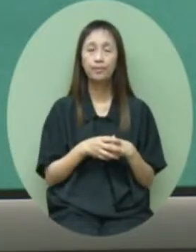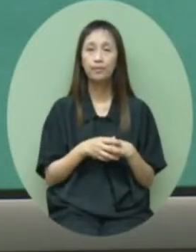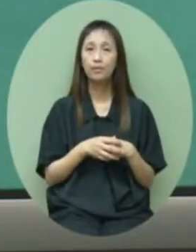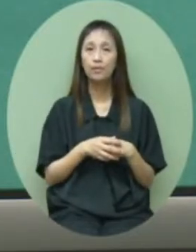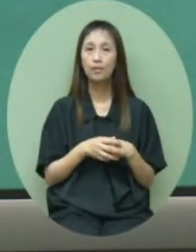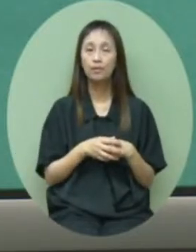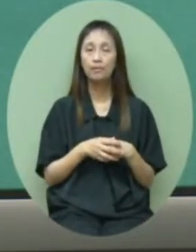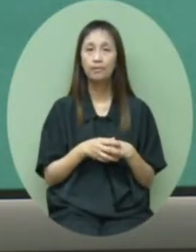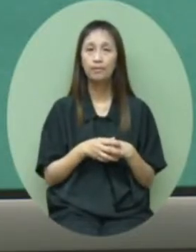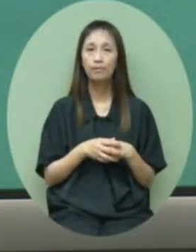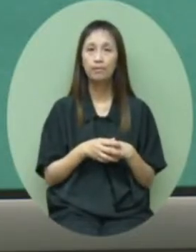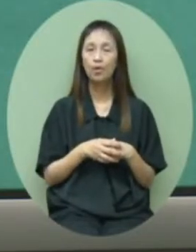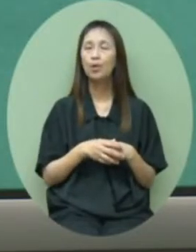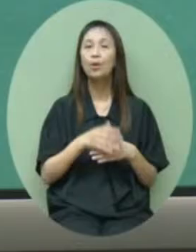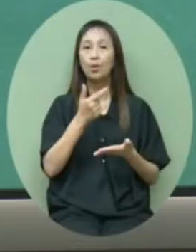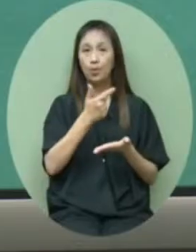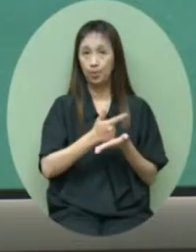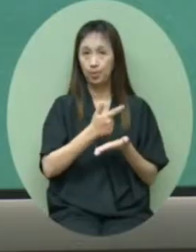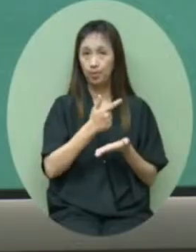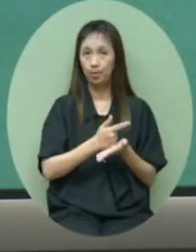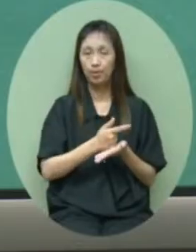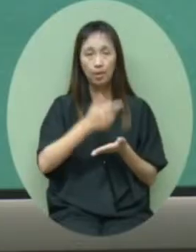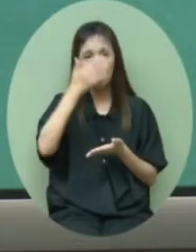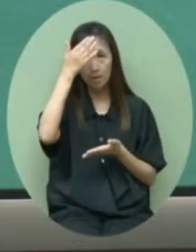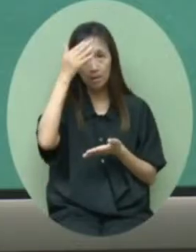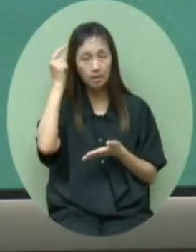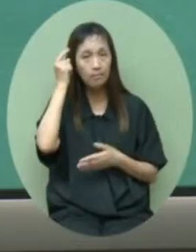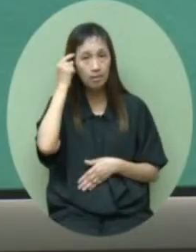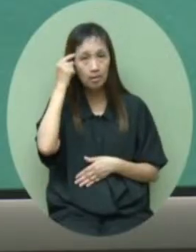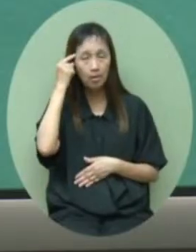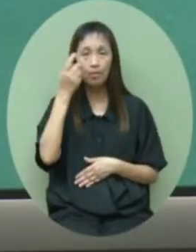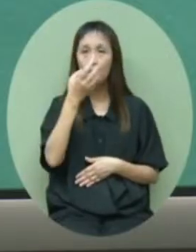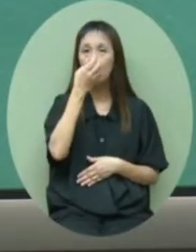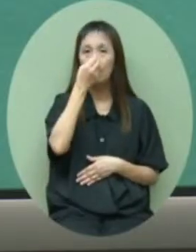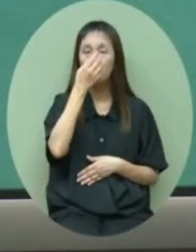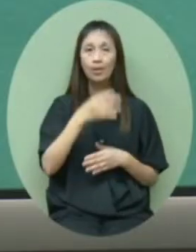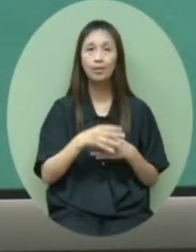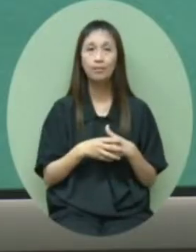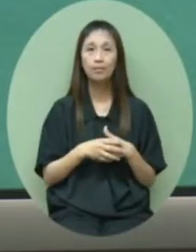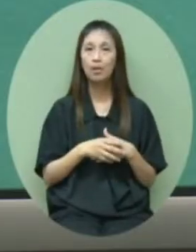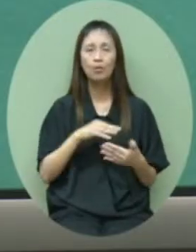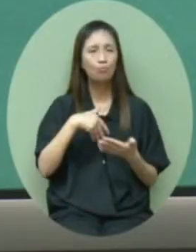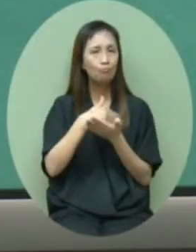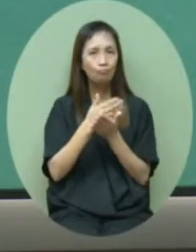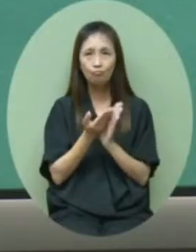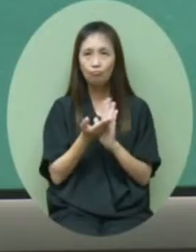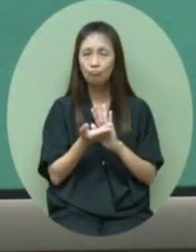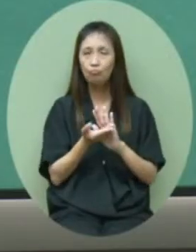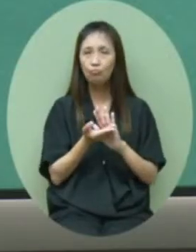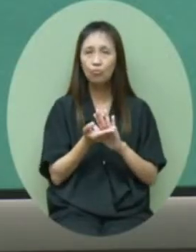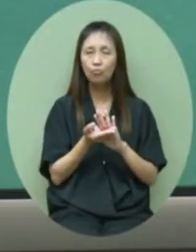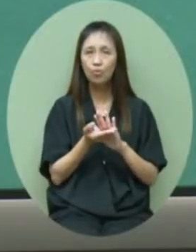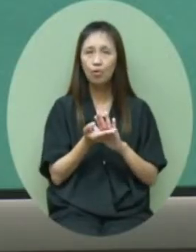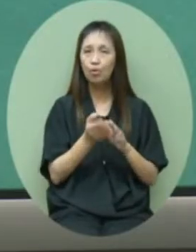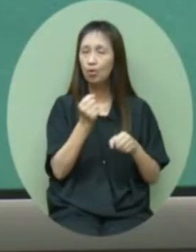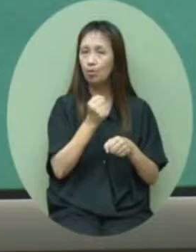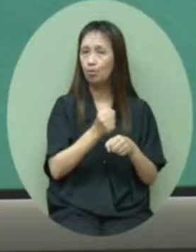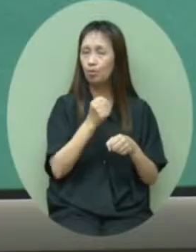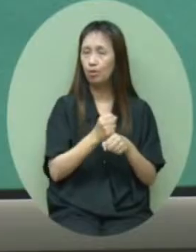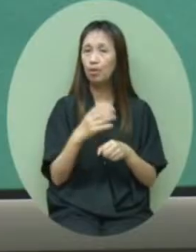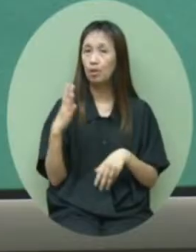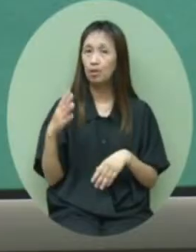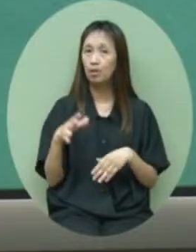he is very concerned about the affairs of Hong Kong. He also